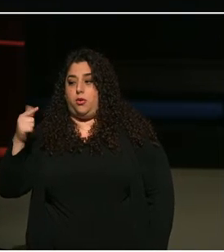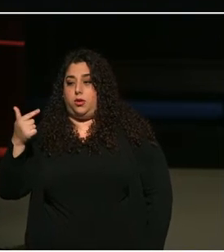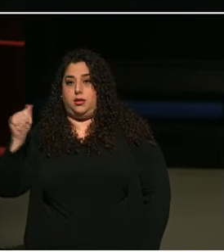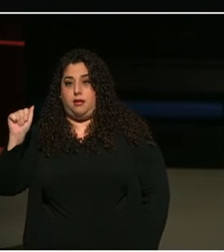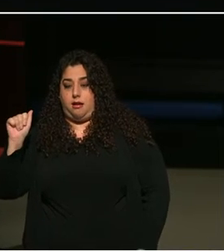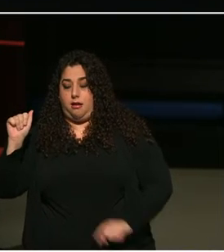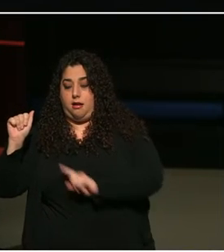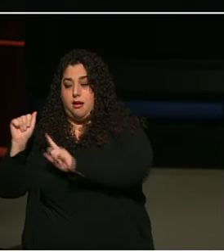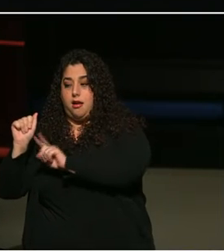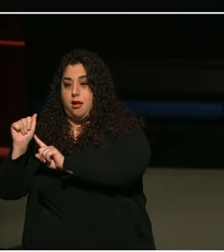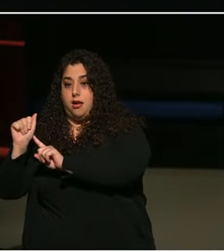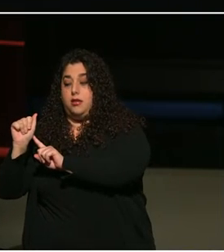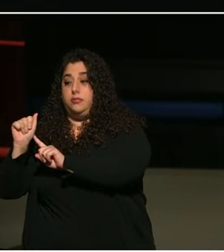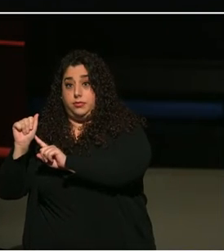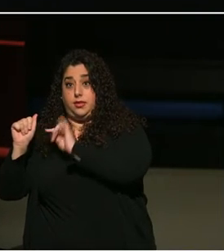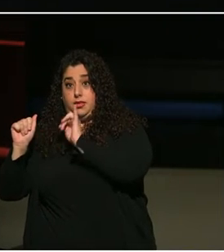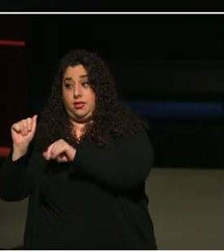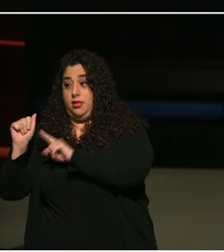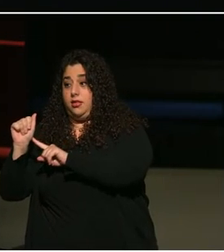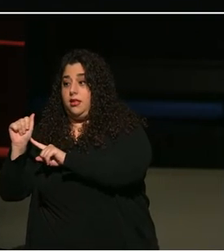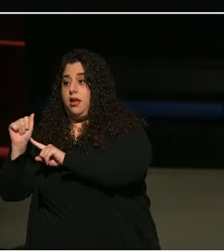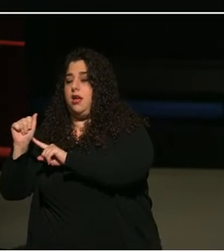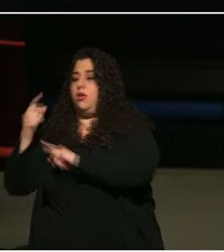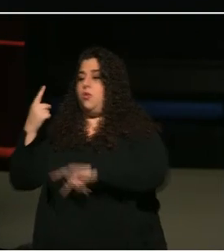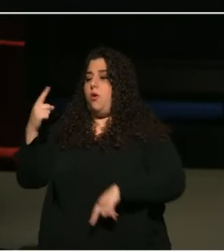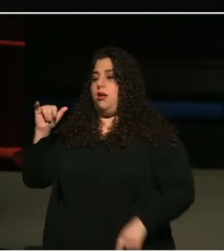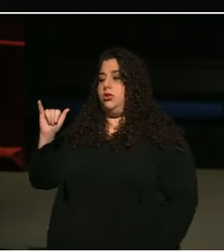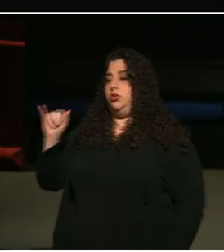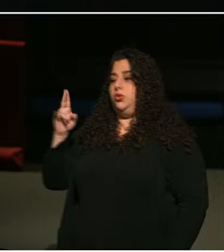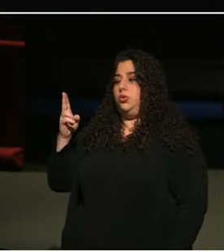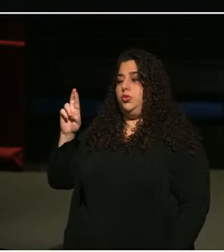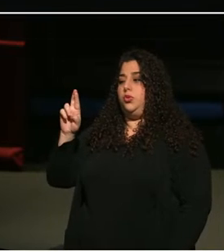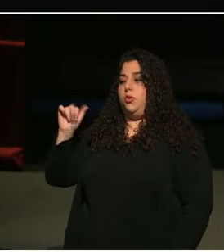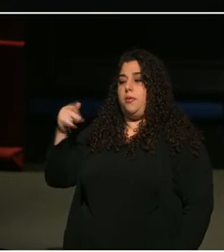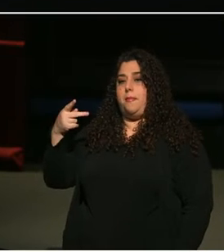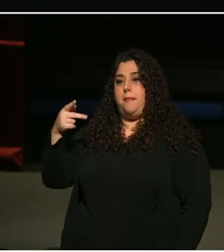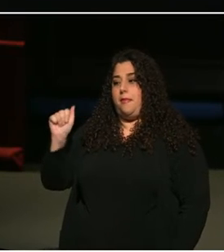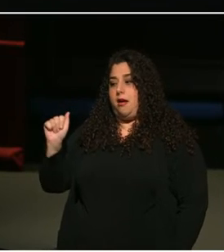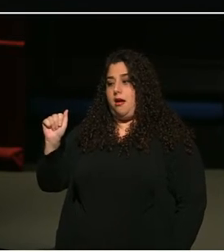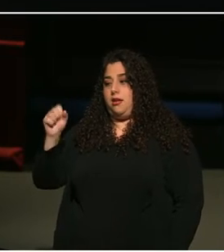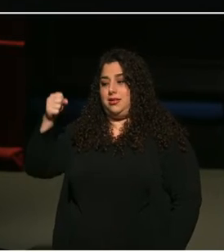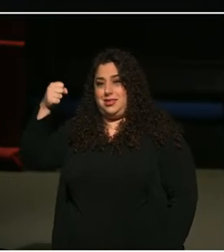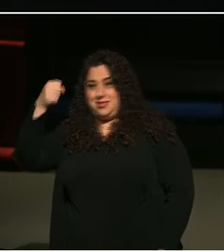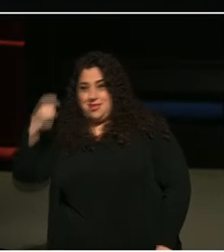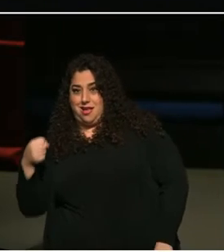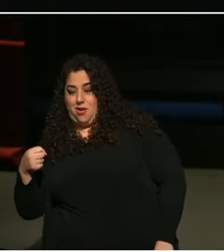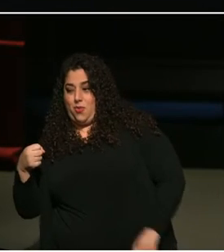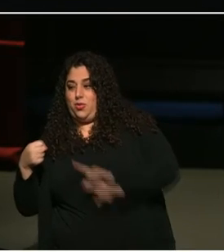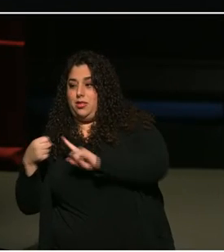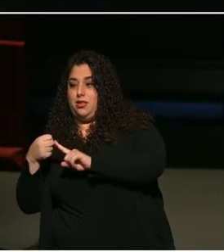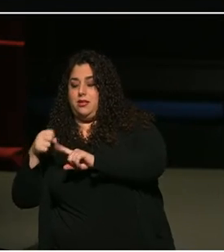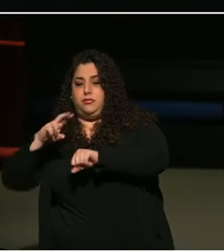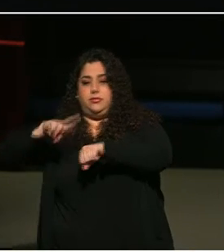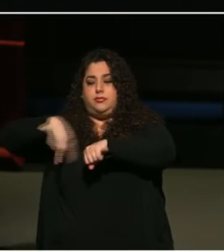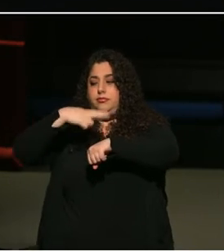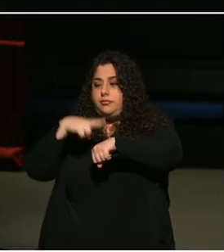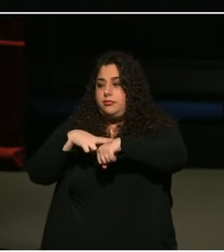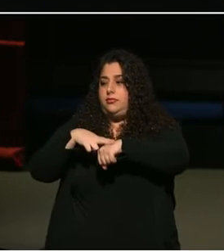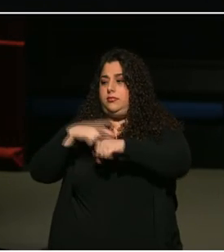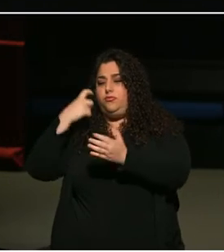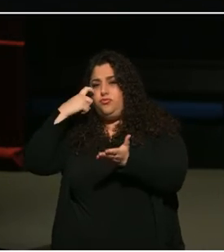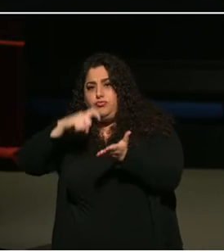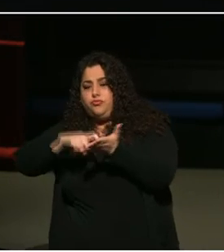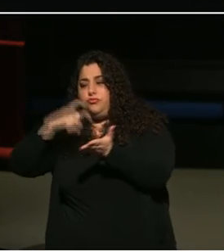Box, Kukamunga, and Yurupa. To the south, we have natural features and boundaries of today's